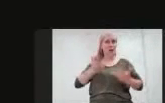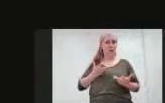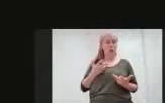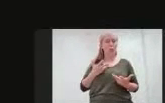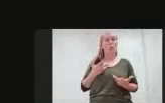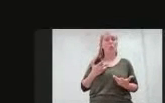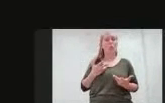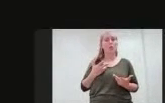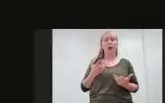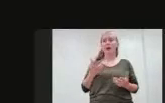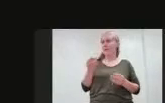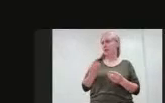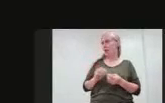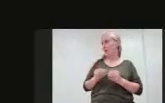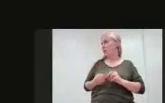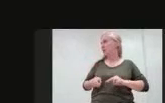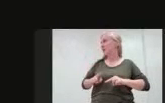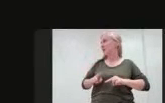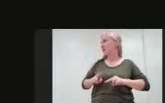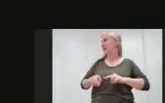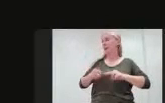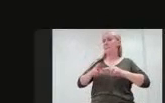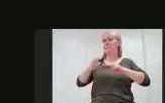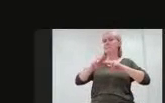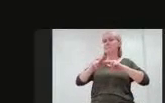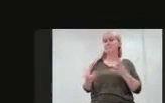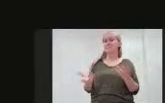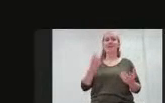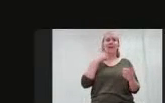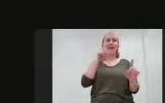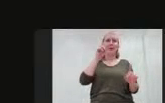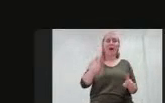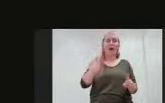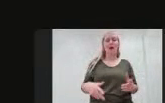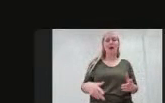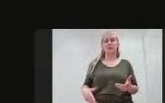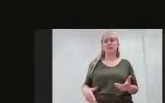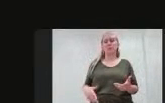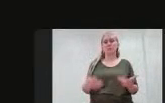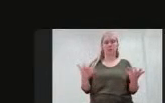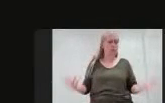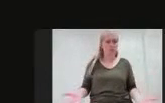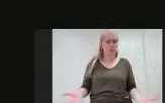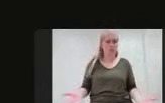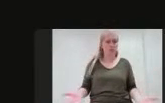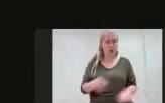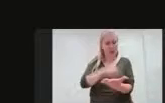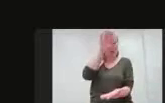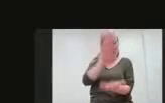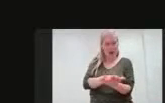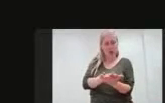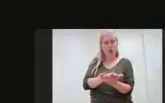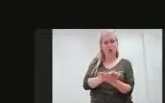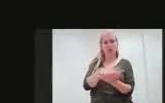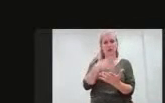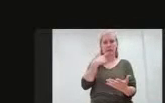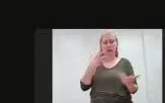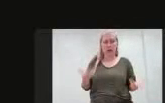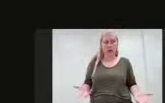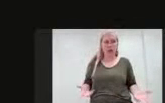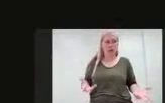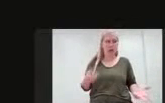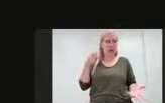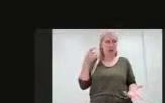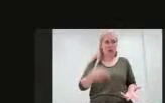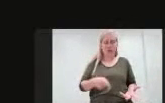The numbers keep going up. So finally I had to ask this question. I want to go on the record to say, this